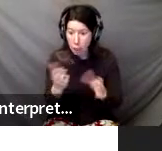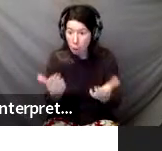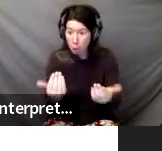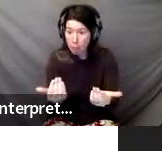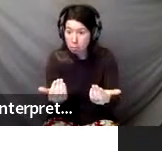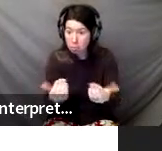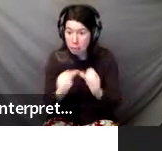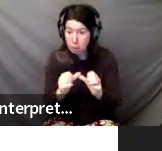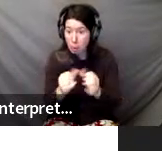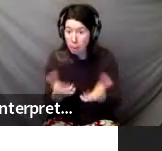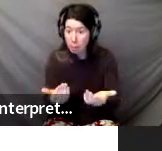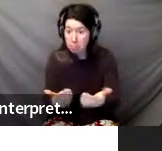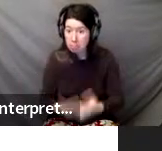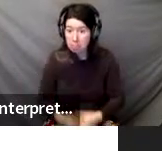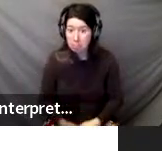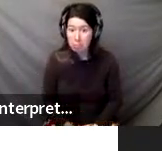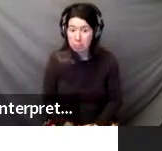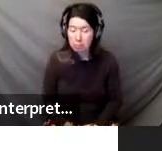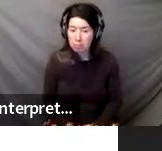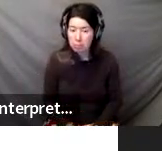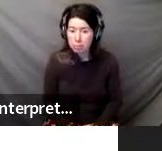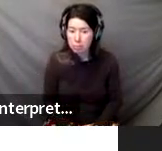going.